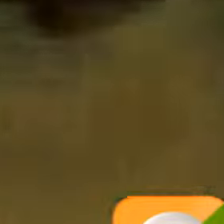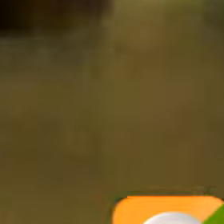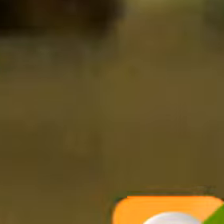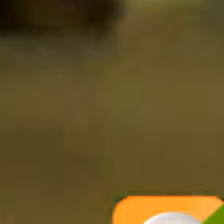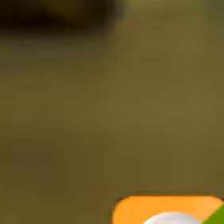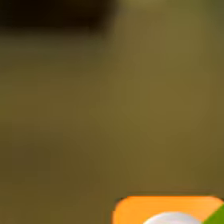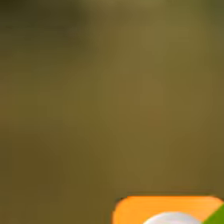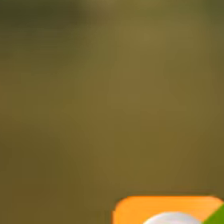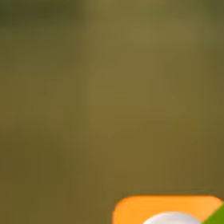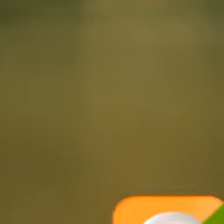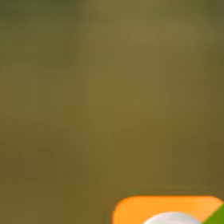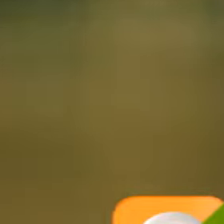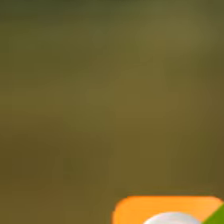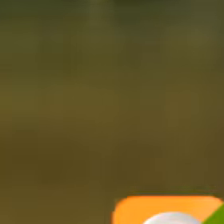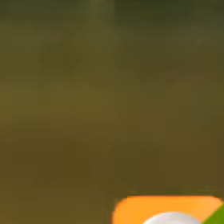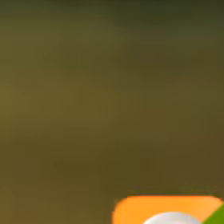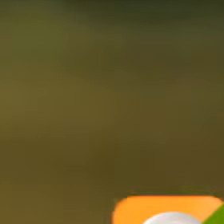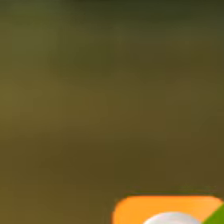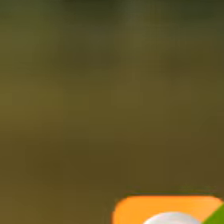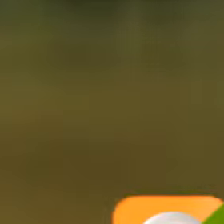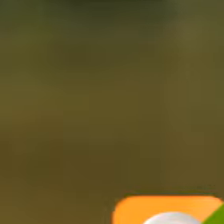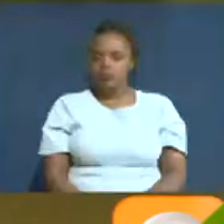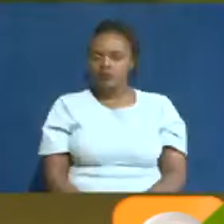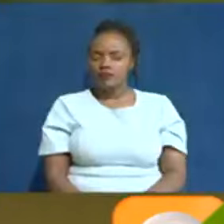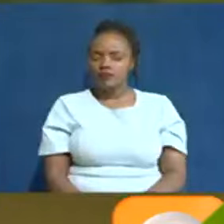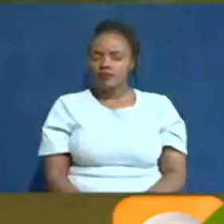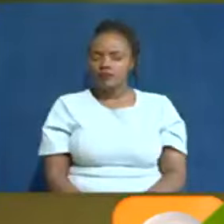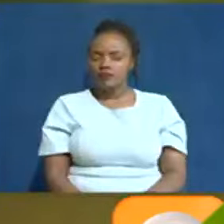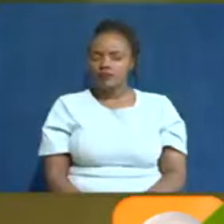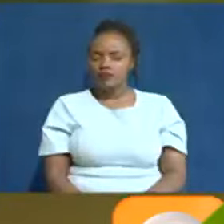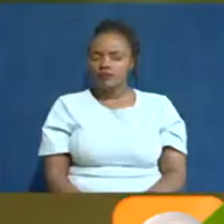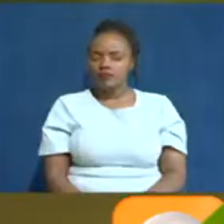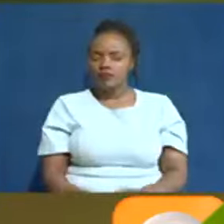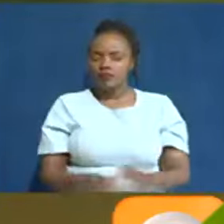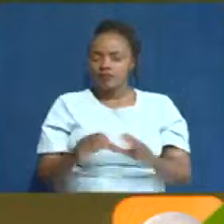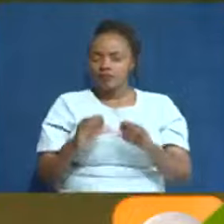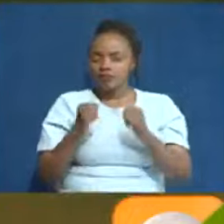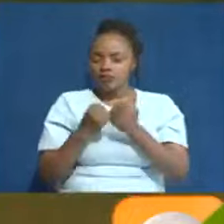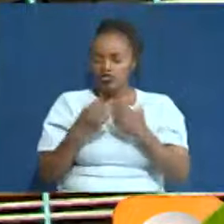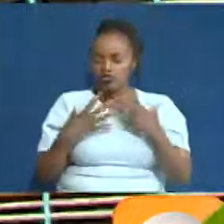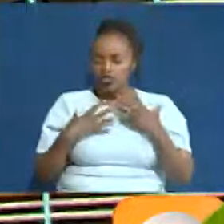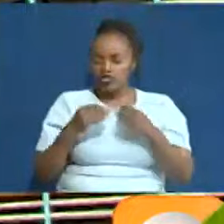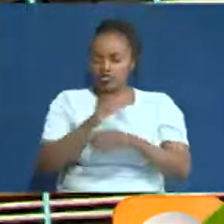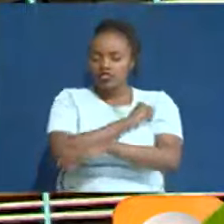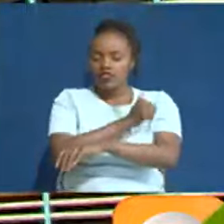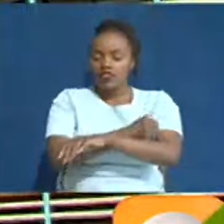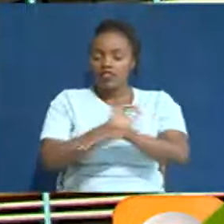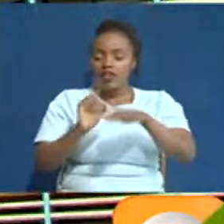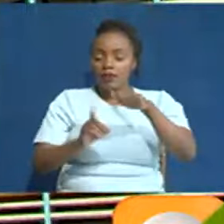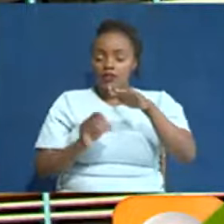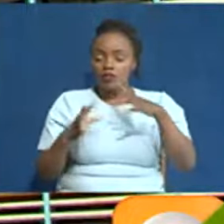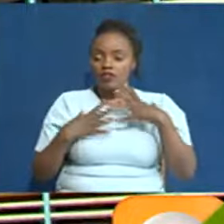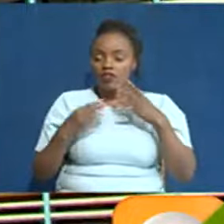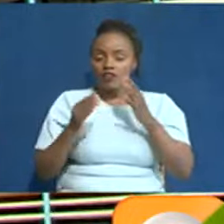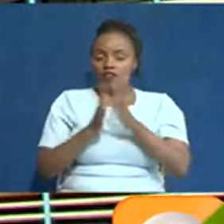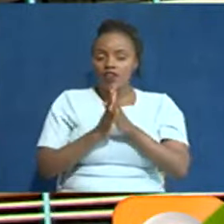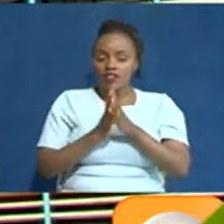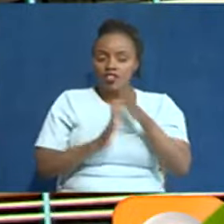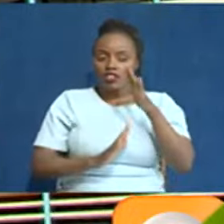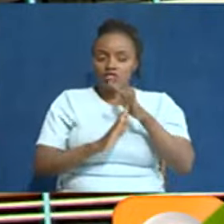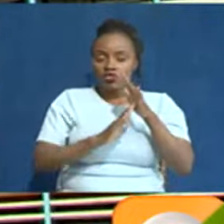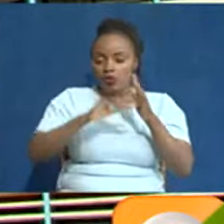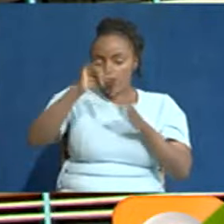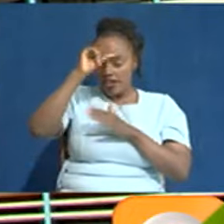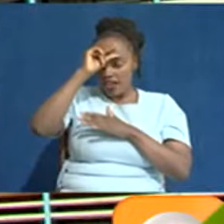It also emerges that there has been friction among the Social Health Authority, the Ministry of Health, and a section of senior government